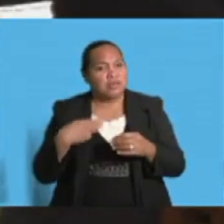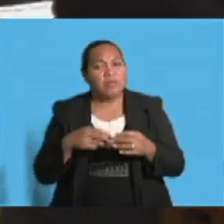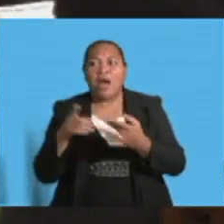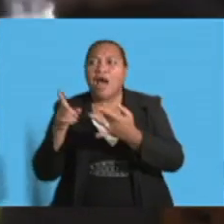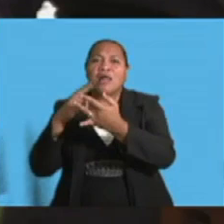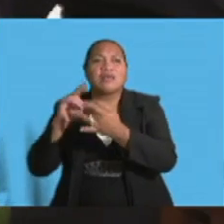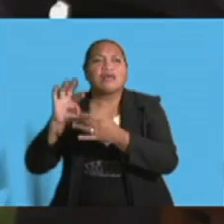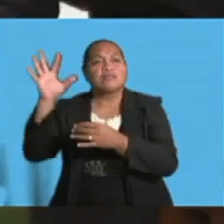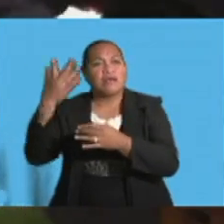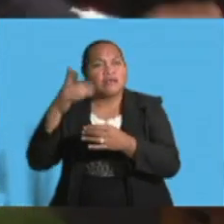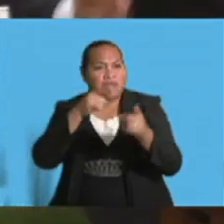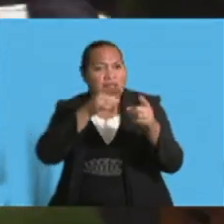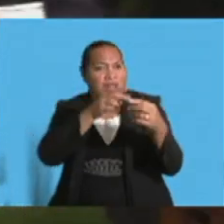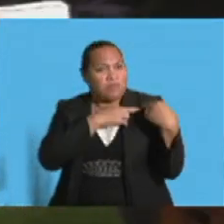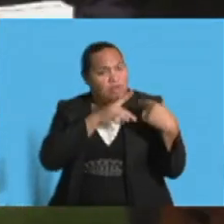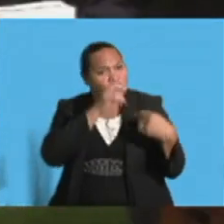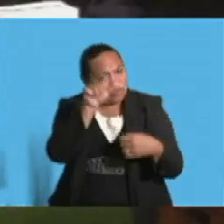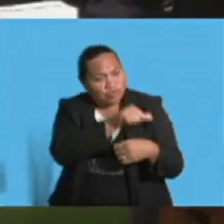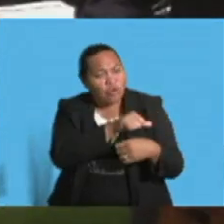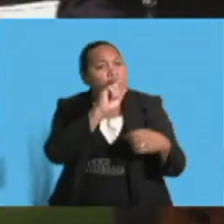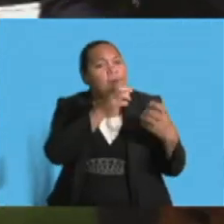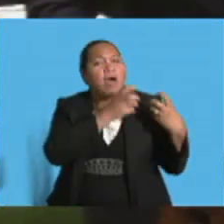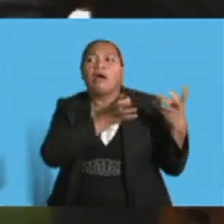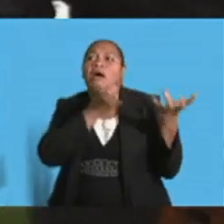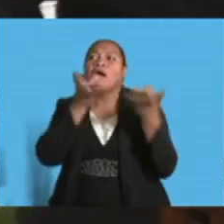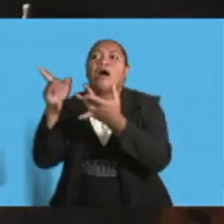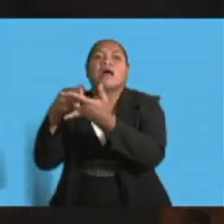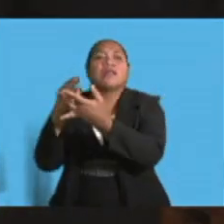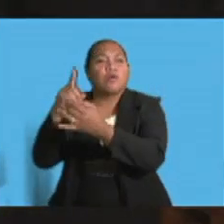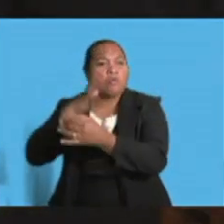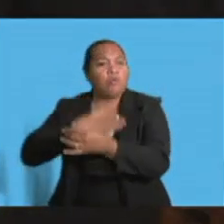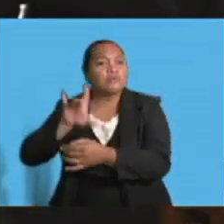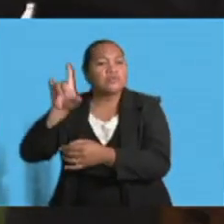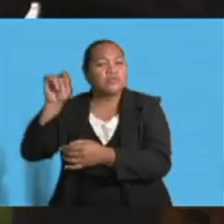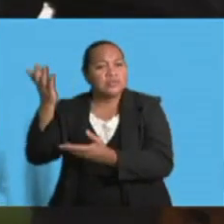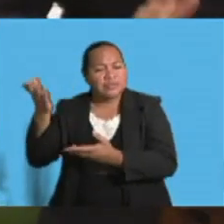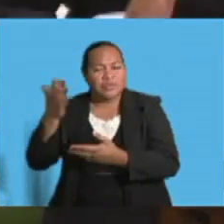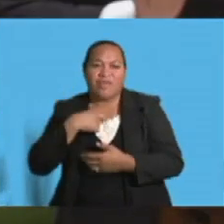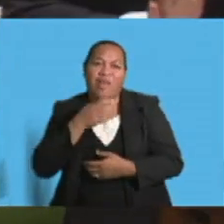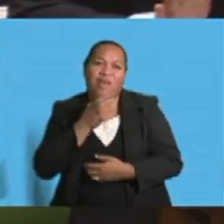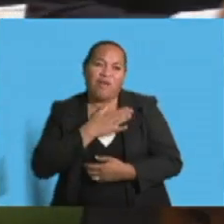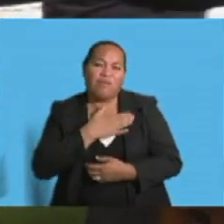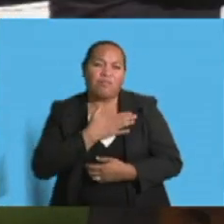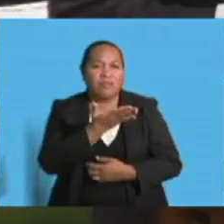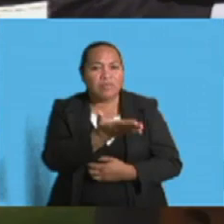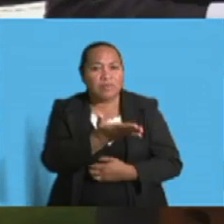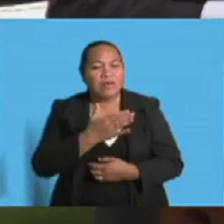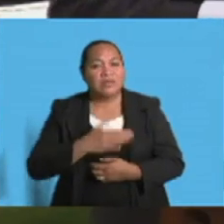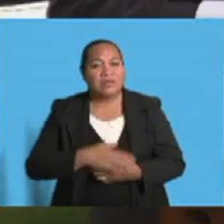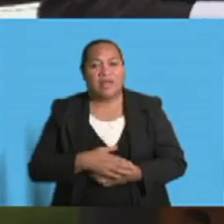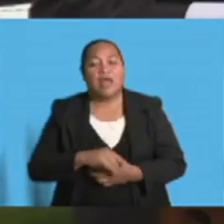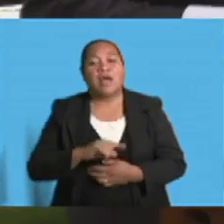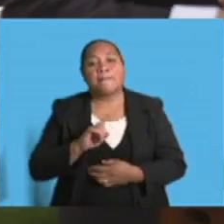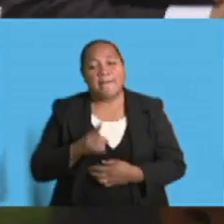I actually kind of felt a bit sorry for him. I won't be very harsh on him. Madam Speaker, but the facts are crystal clear. We are enjoying